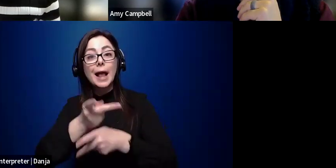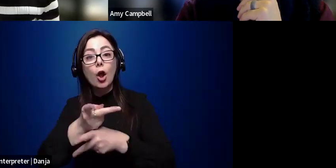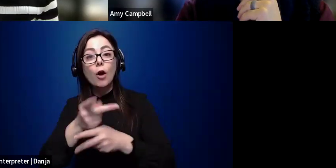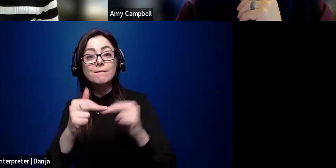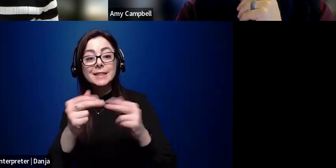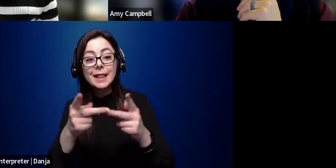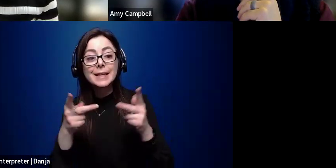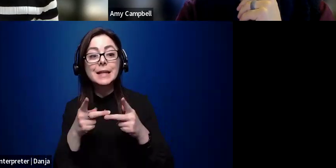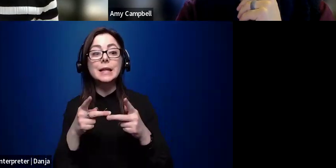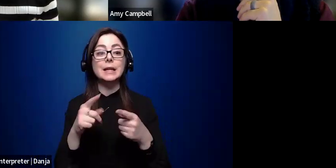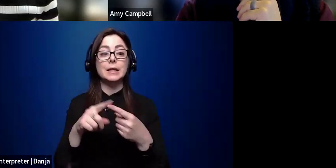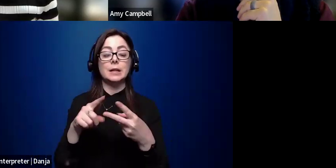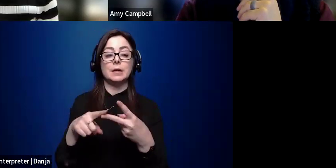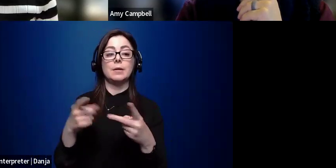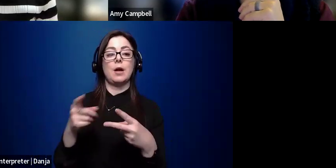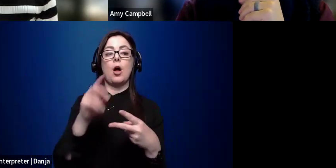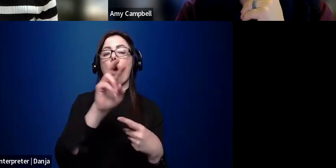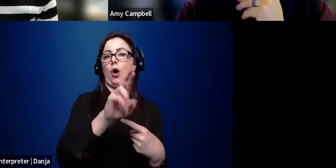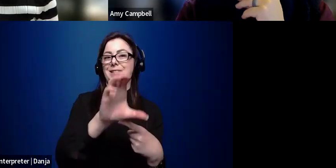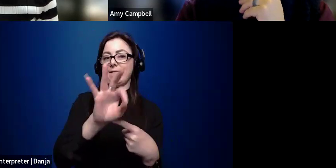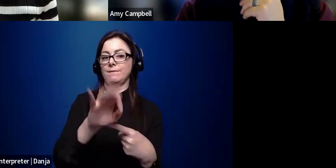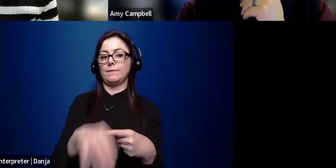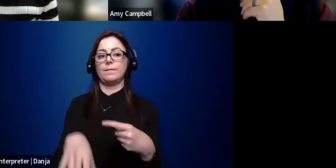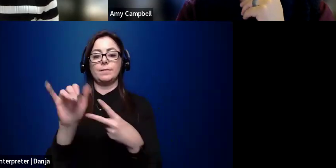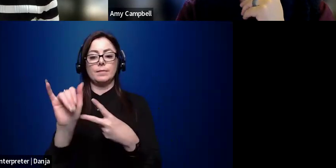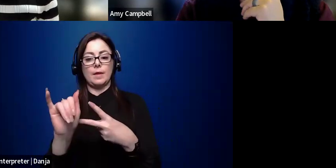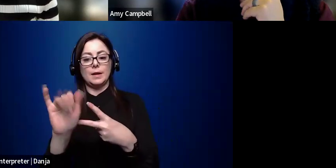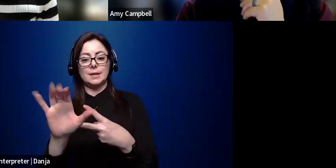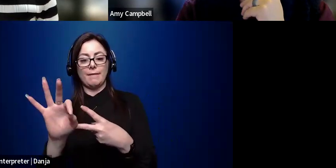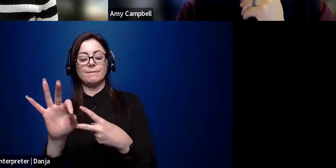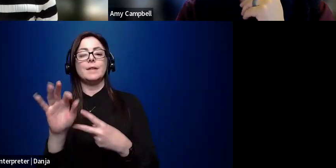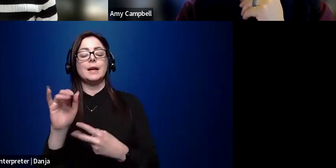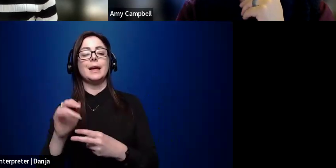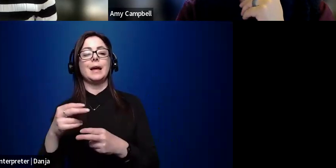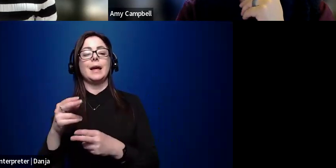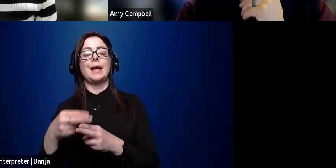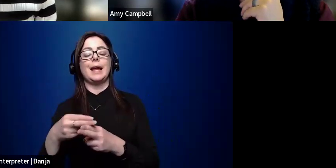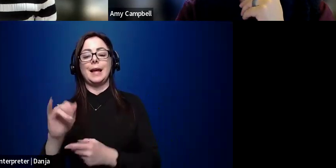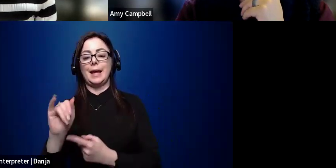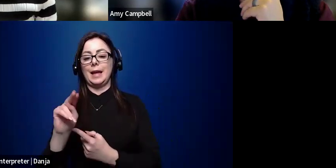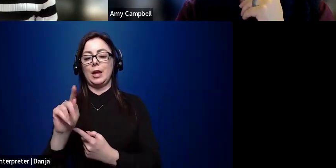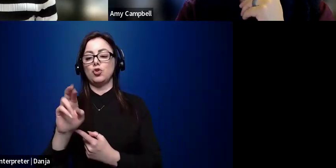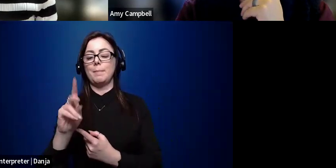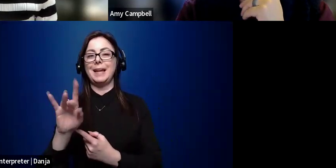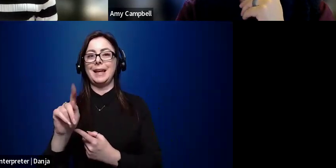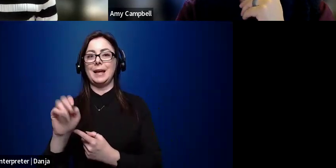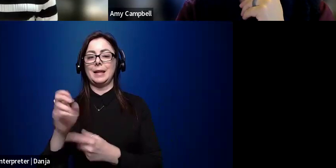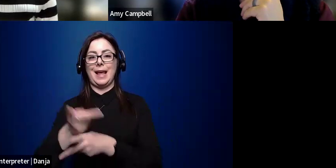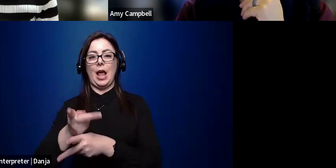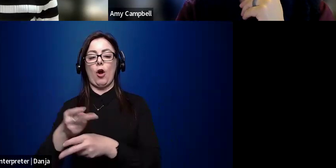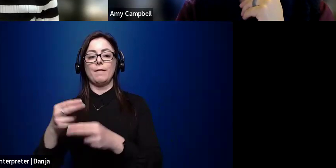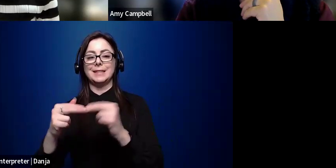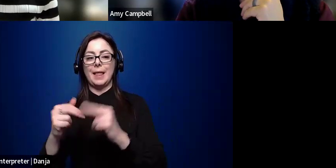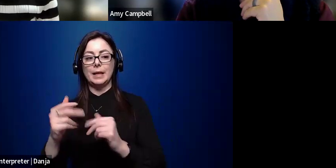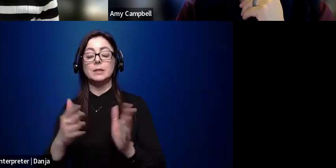facilities, that's what some of those acronyms are, and nursing facilities. But one of the things we really want to point out